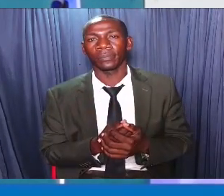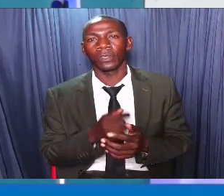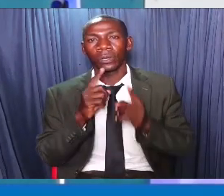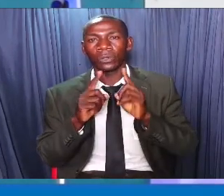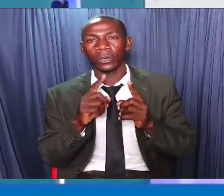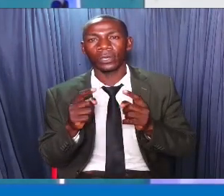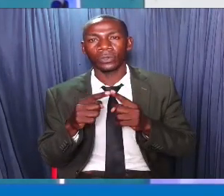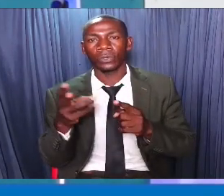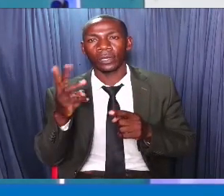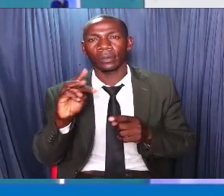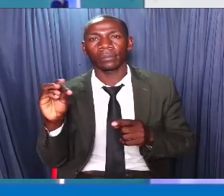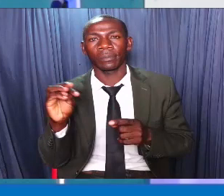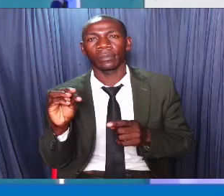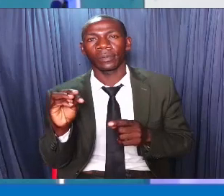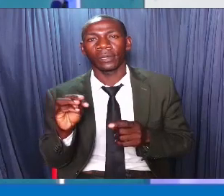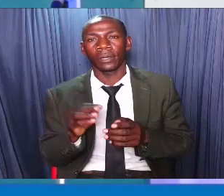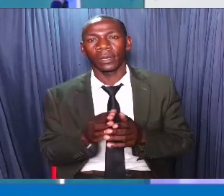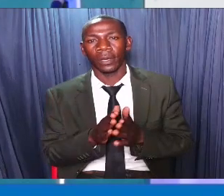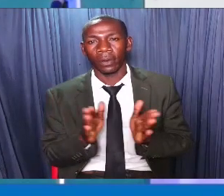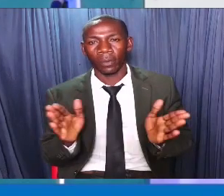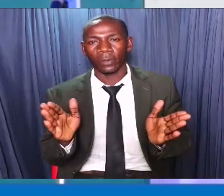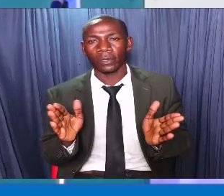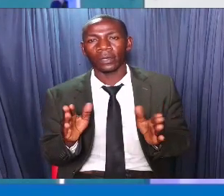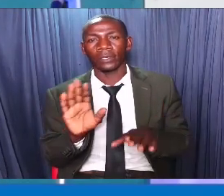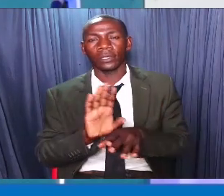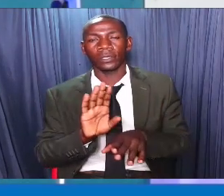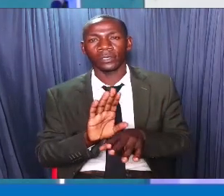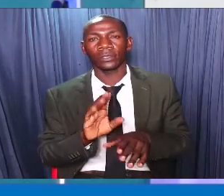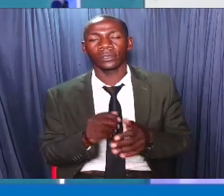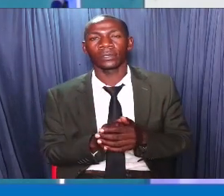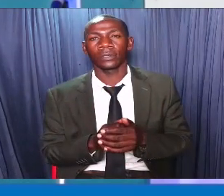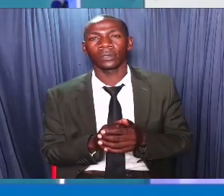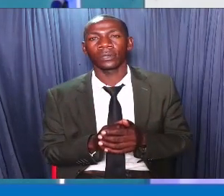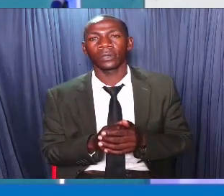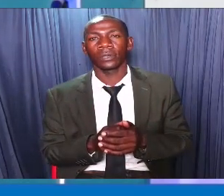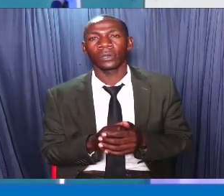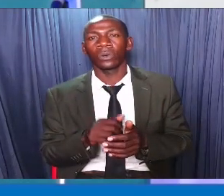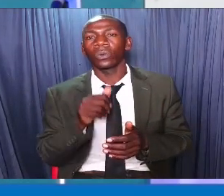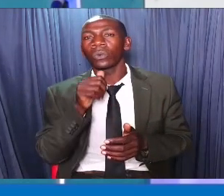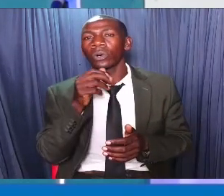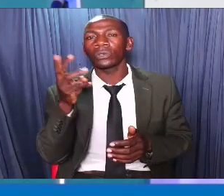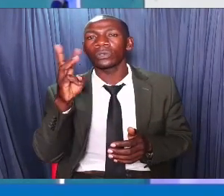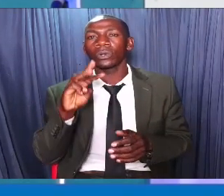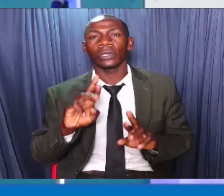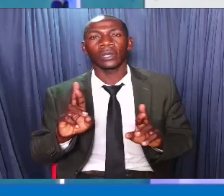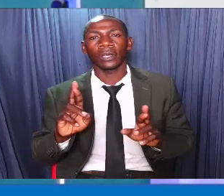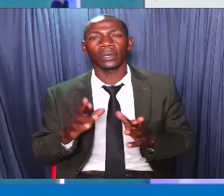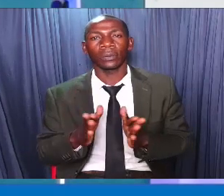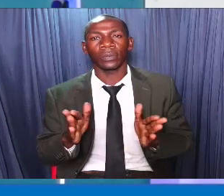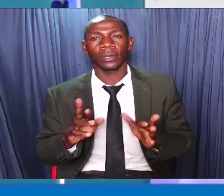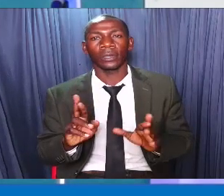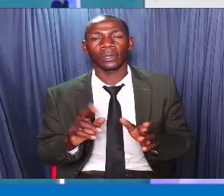nao. I talked to them. Na nikafungua kanisa. And launched the church. Maana lilikuwa halijafunguliwa. Because it was not launched